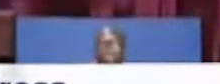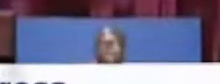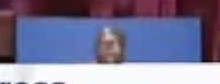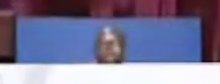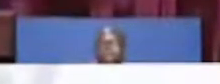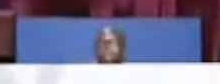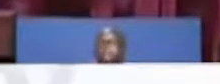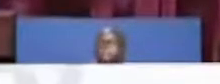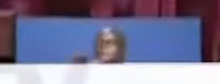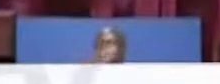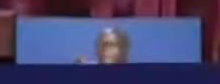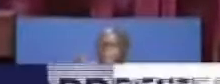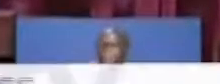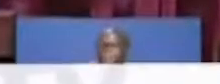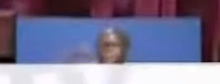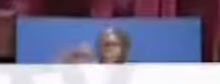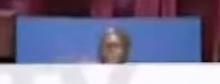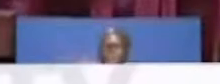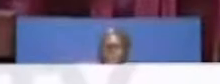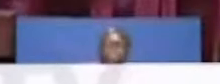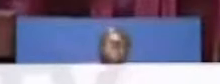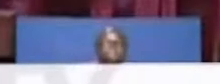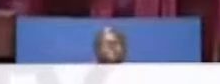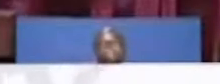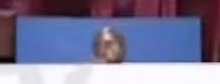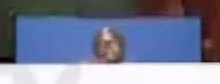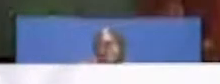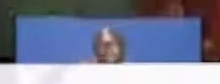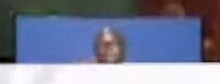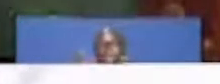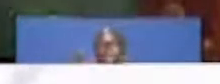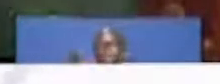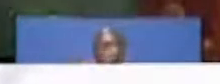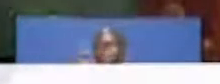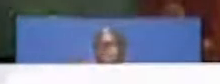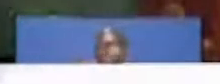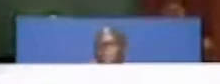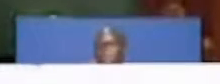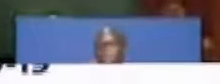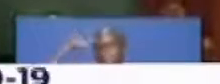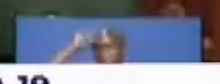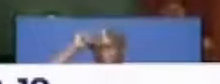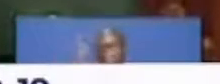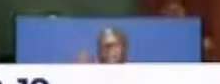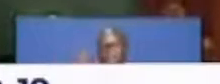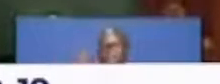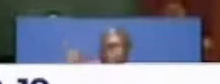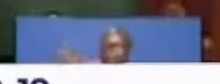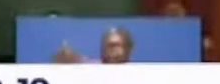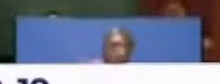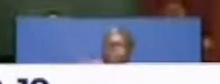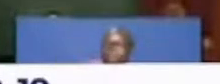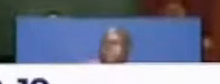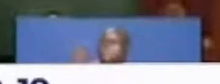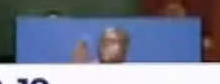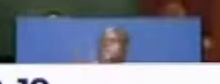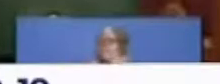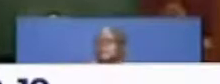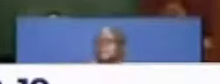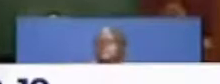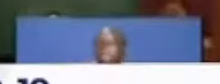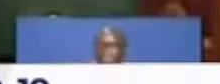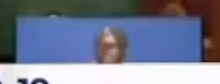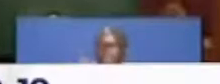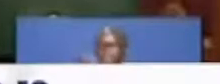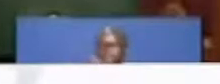Mr. Speaker, I will now give an account of what my administration has done not only in the last year, but what we have attempted to do in the